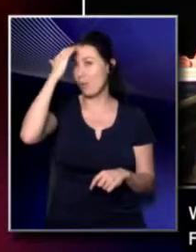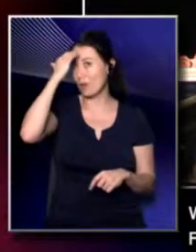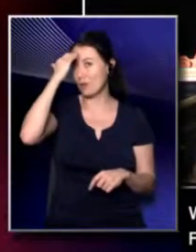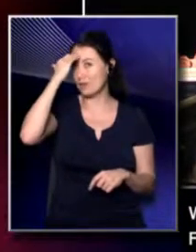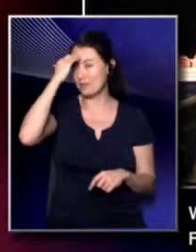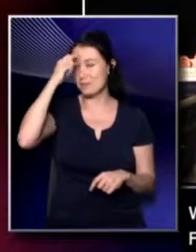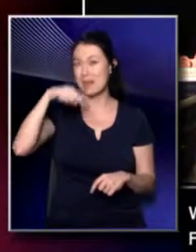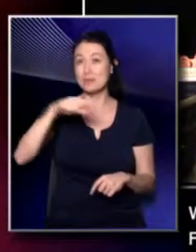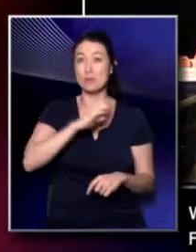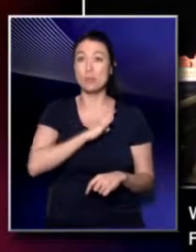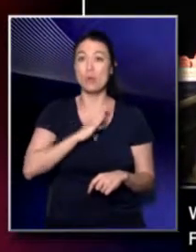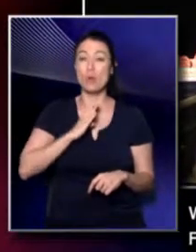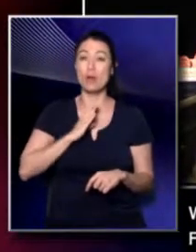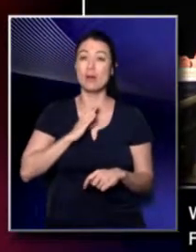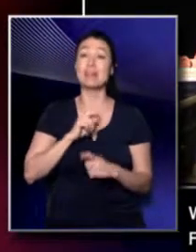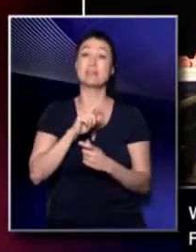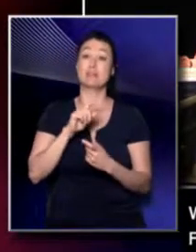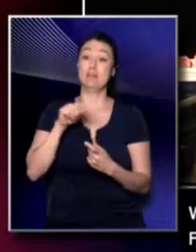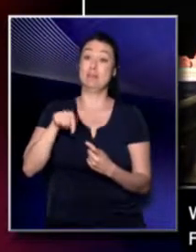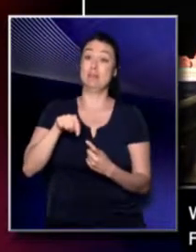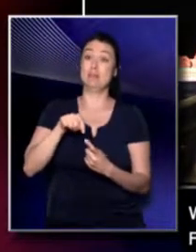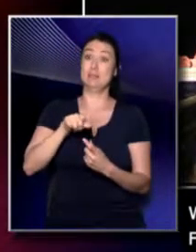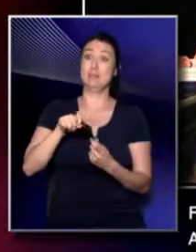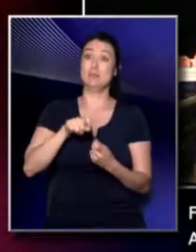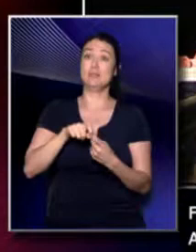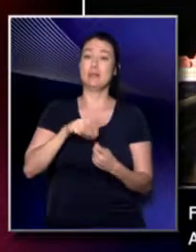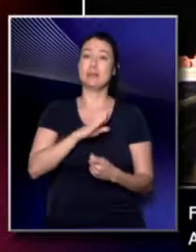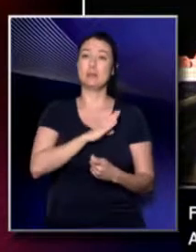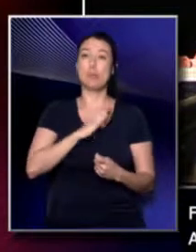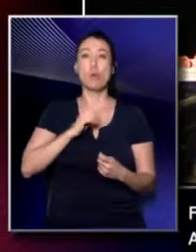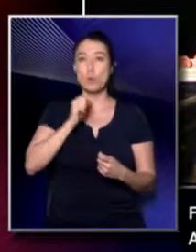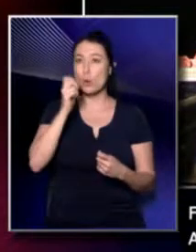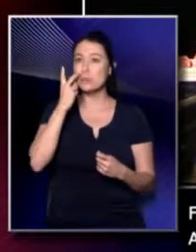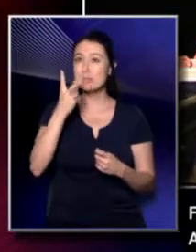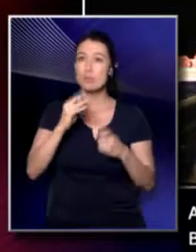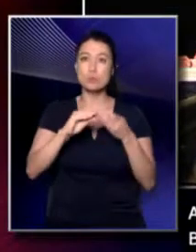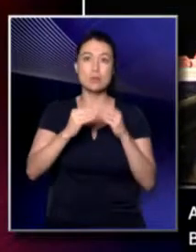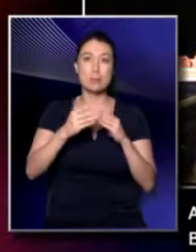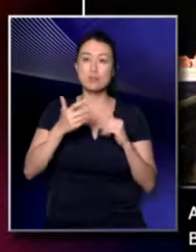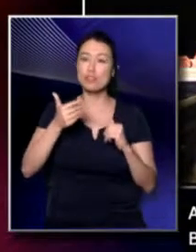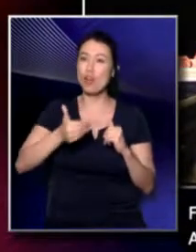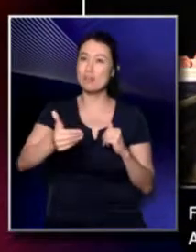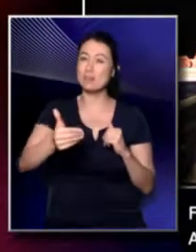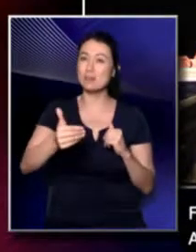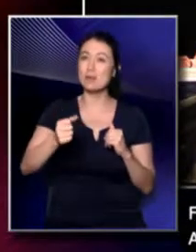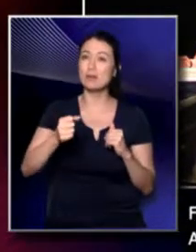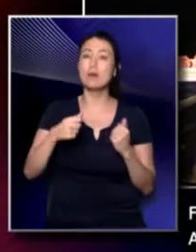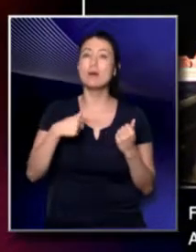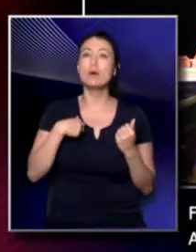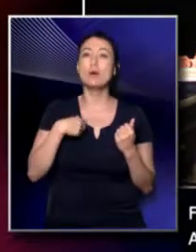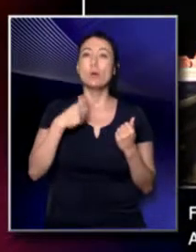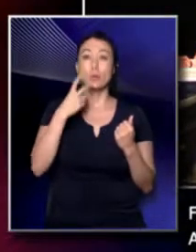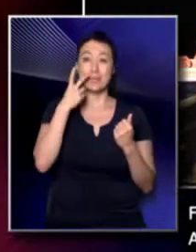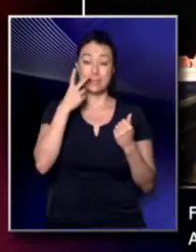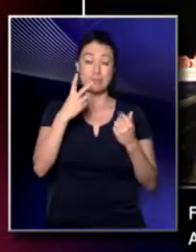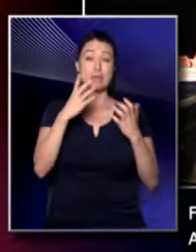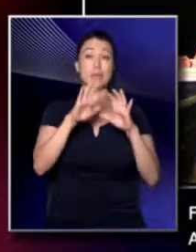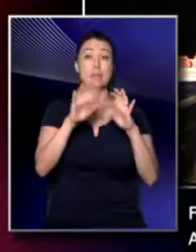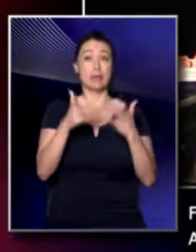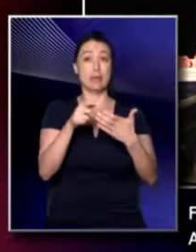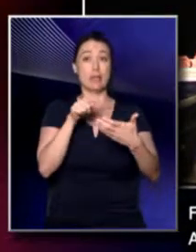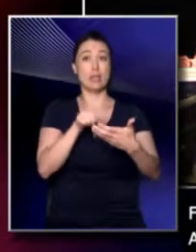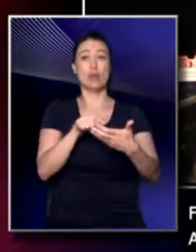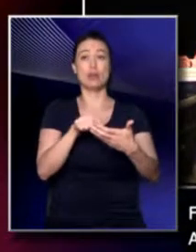board, and particularly a board that we don't see these numbers very often. And certainly we see them in a context here that's